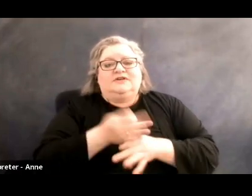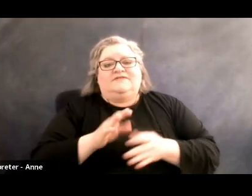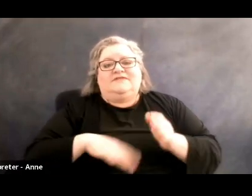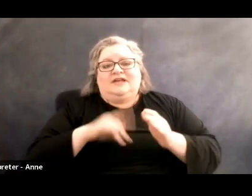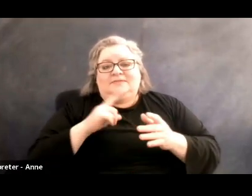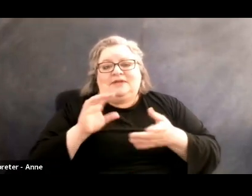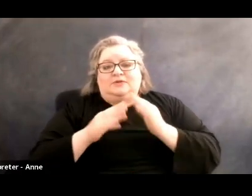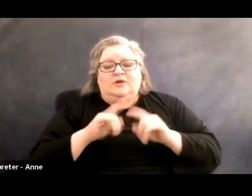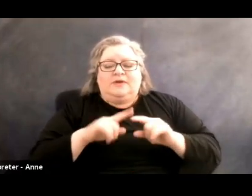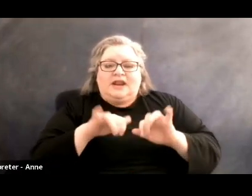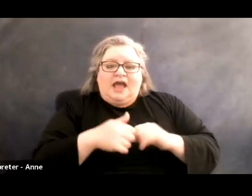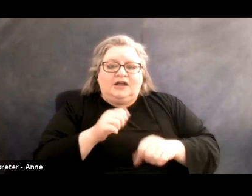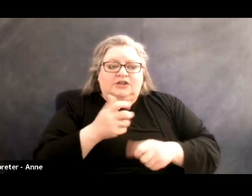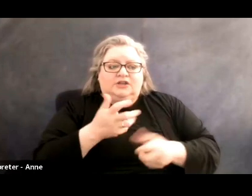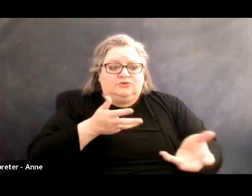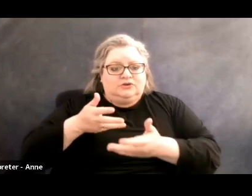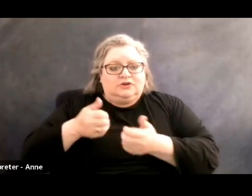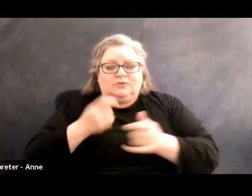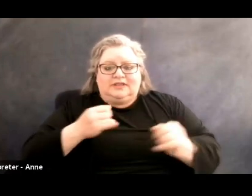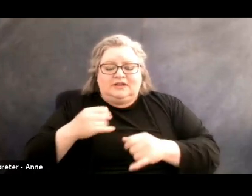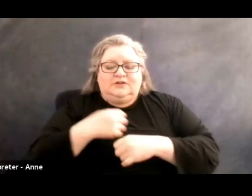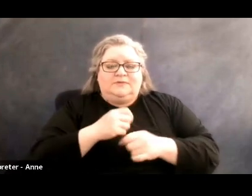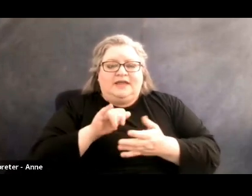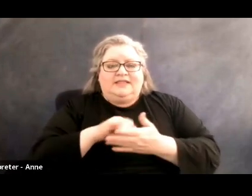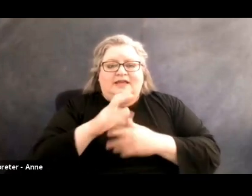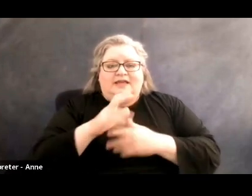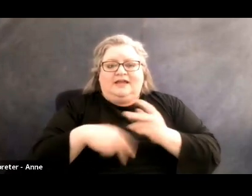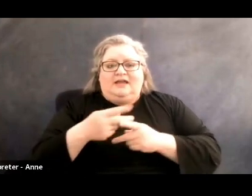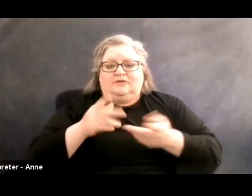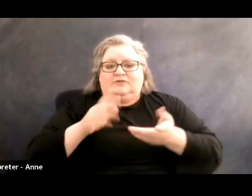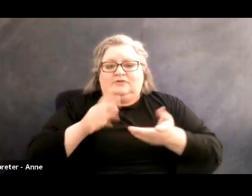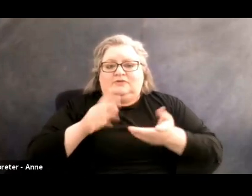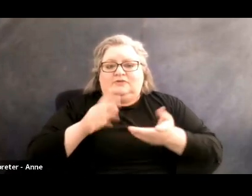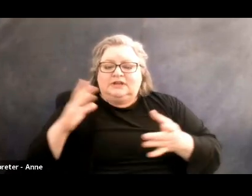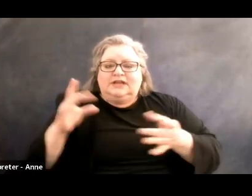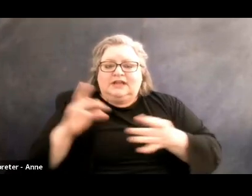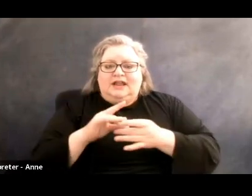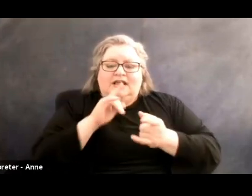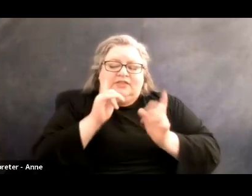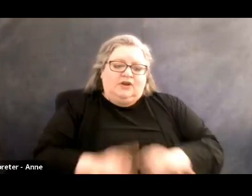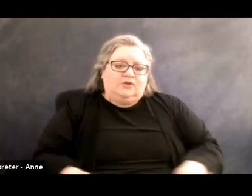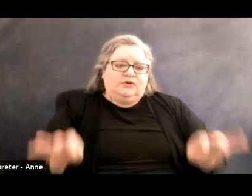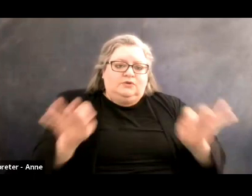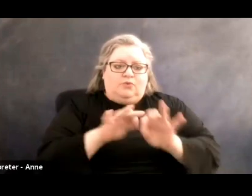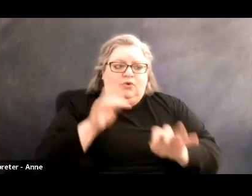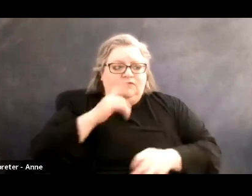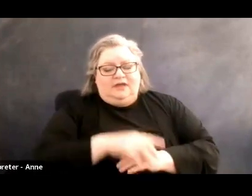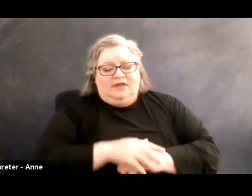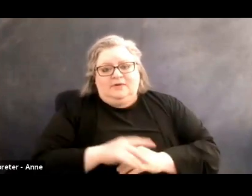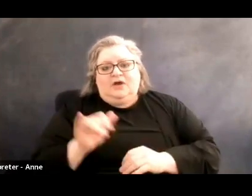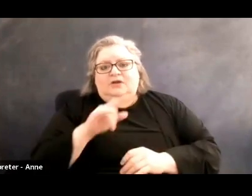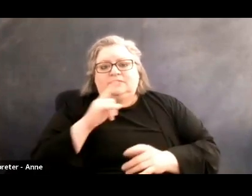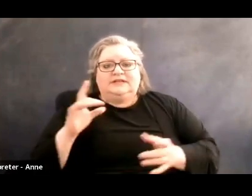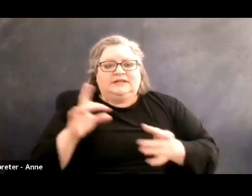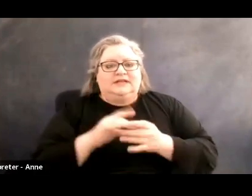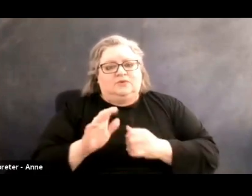we work with individuals to create the types of community connections that can be extremely important to them? And so really connecting with your